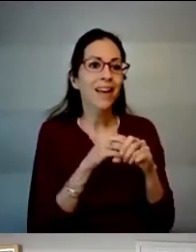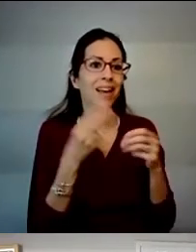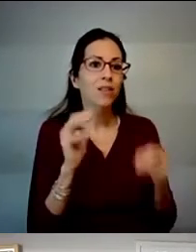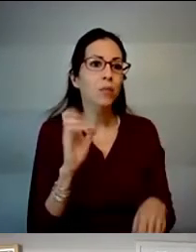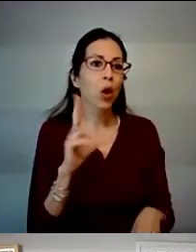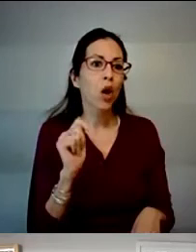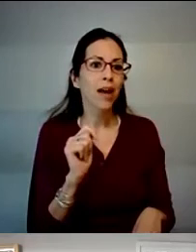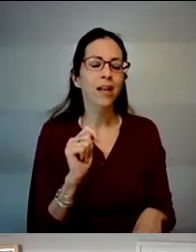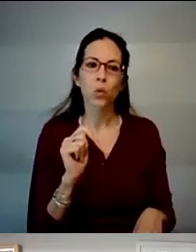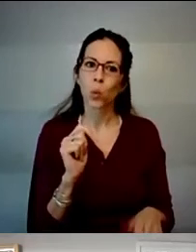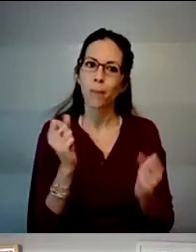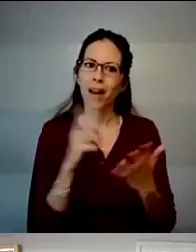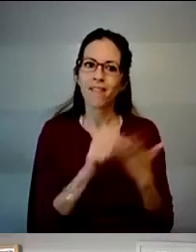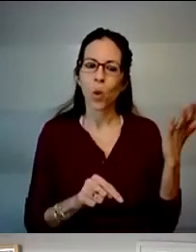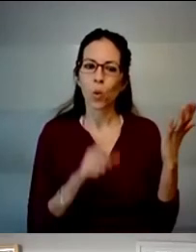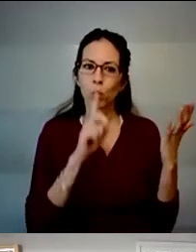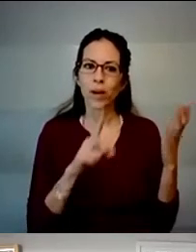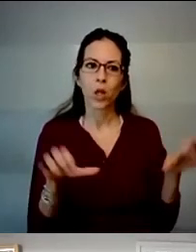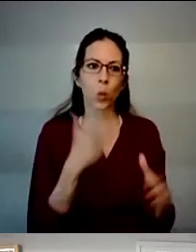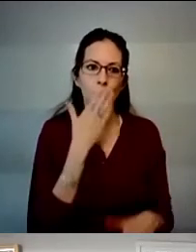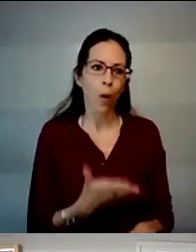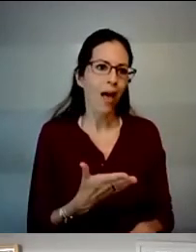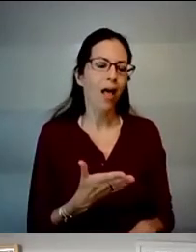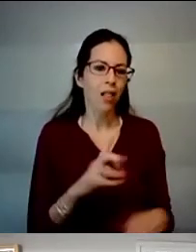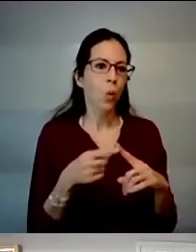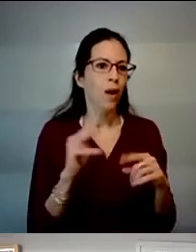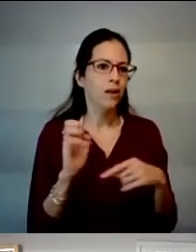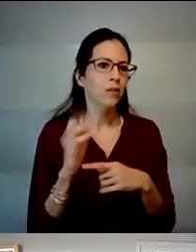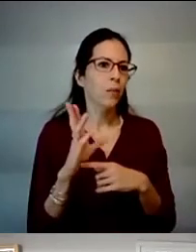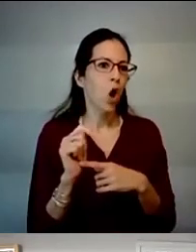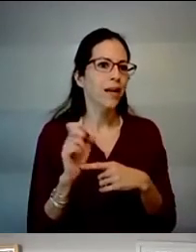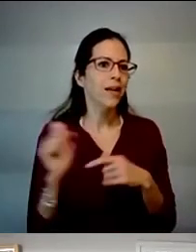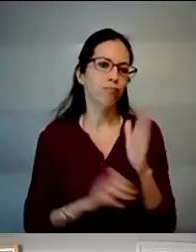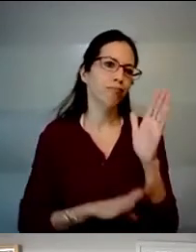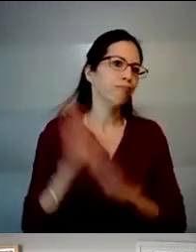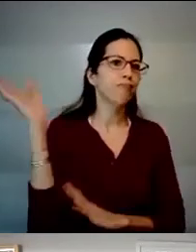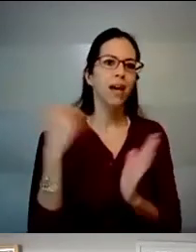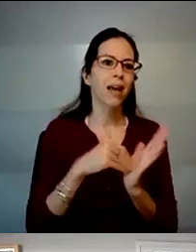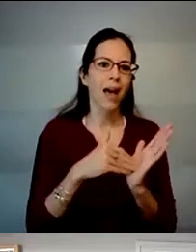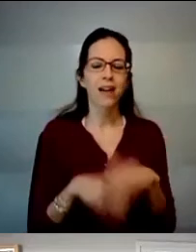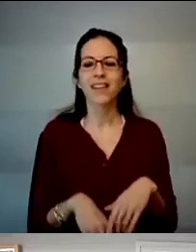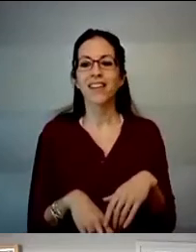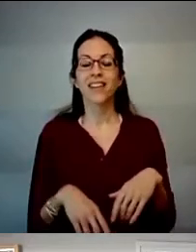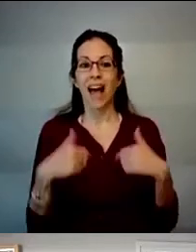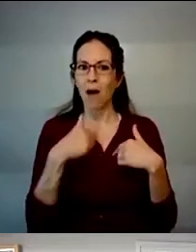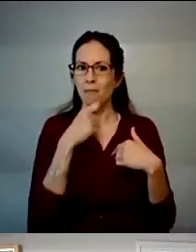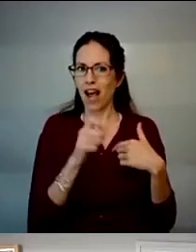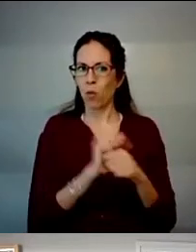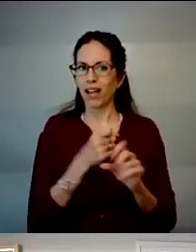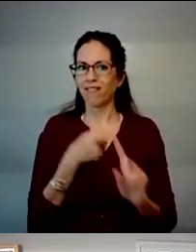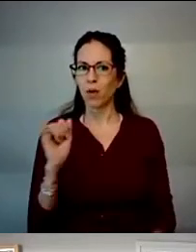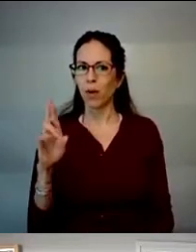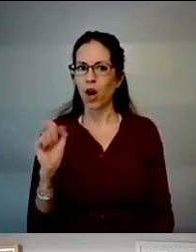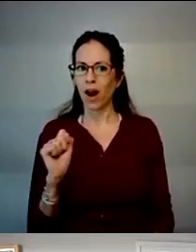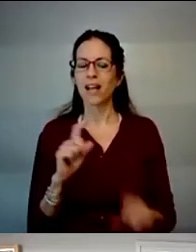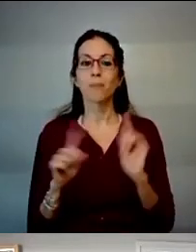the markets were going to come, so far down and stay down, but the markets came back. So it was, I'm not from the IRS, but it's almost like they didn't have to do the